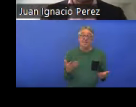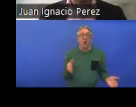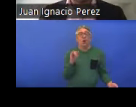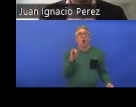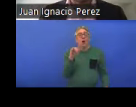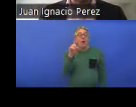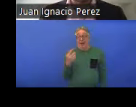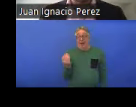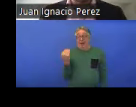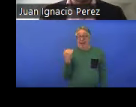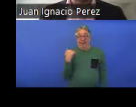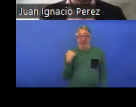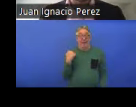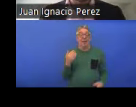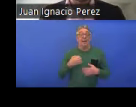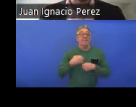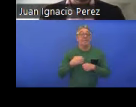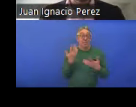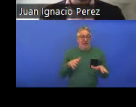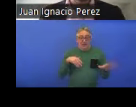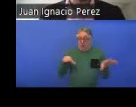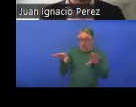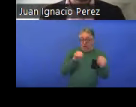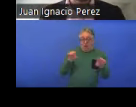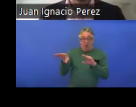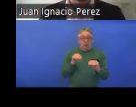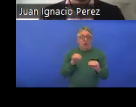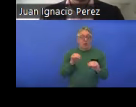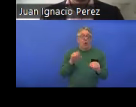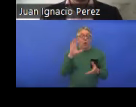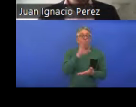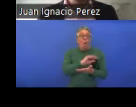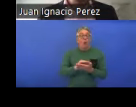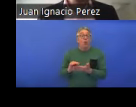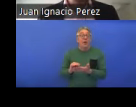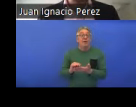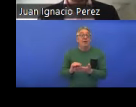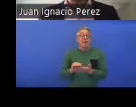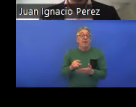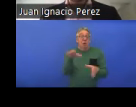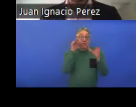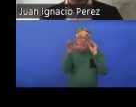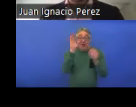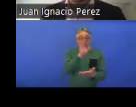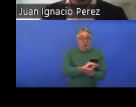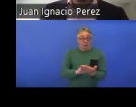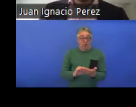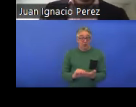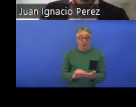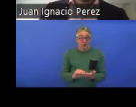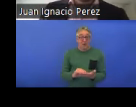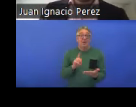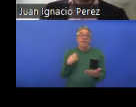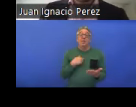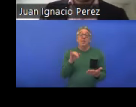recently updated the compilation of concluding observations of the CPD committee, so this information can be downloaded in IDA website,